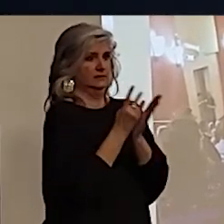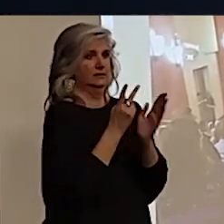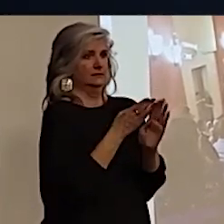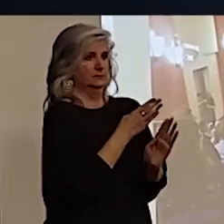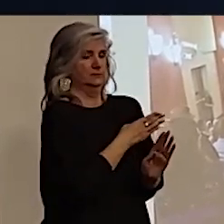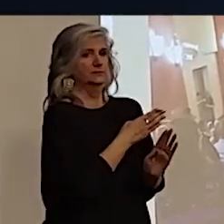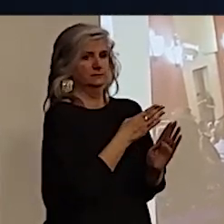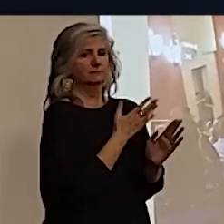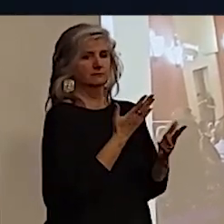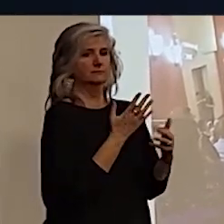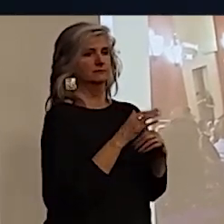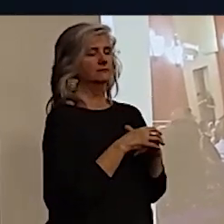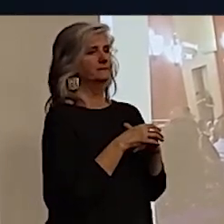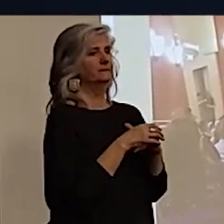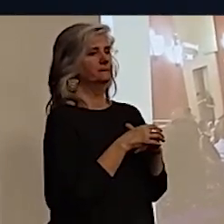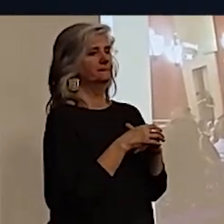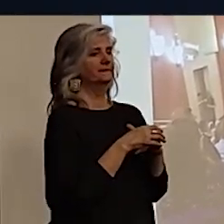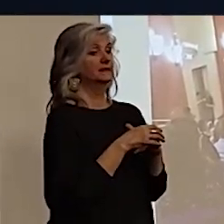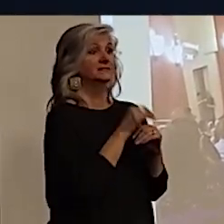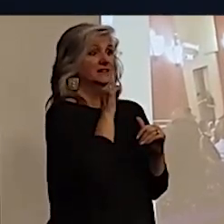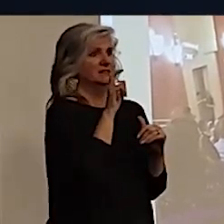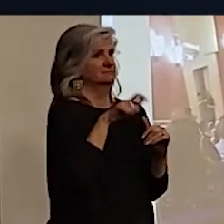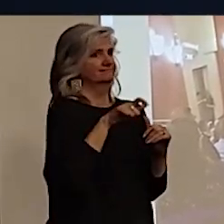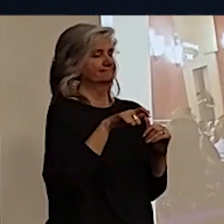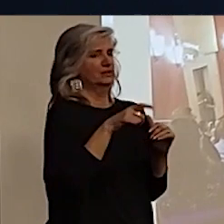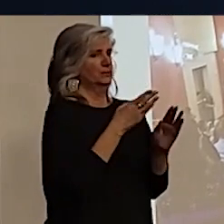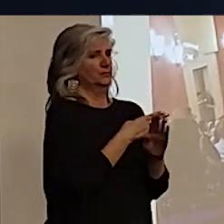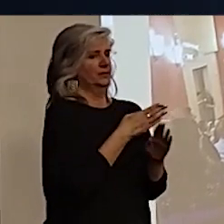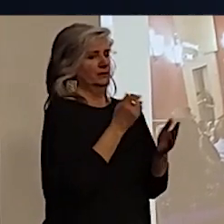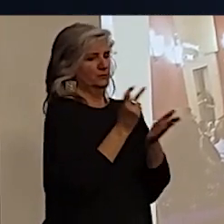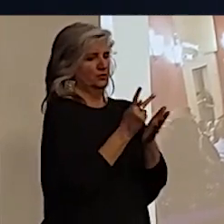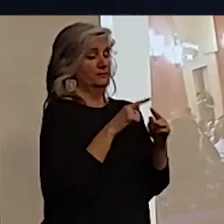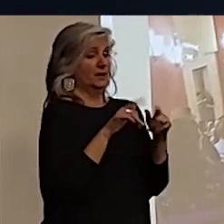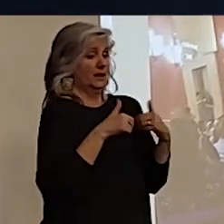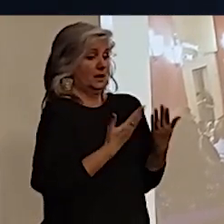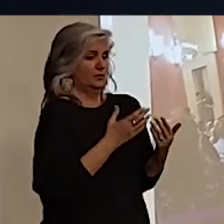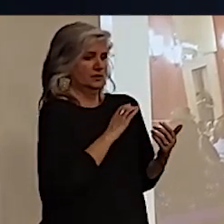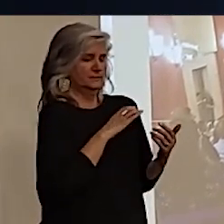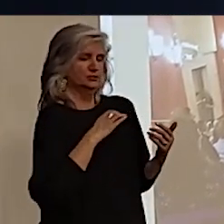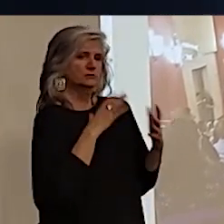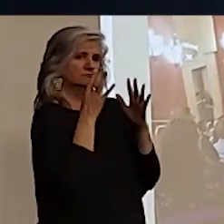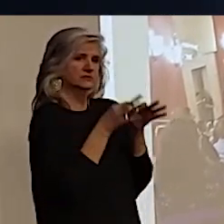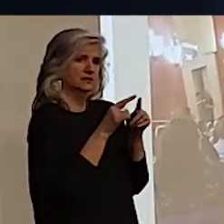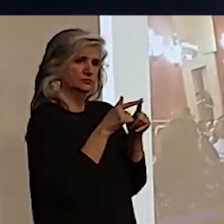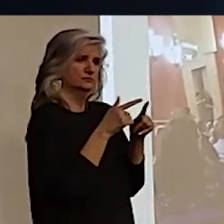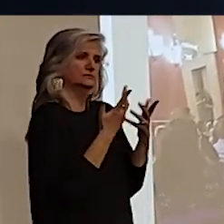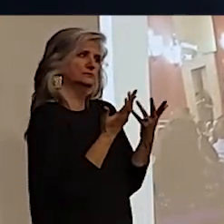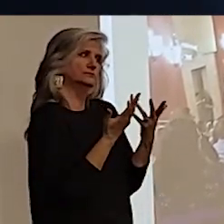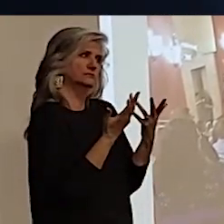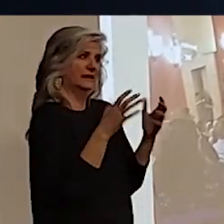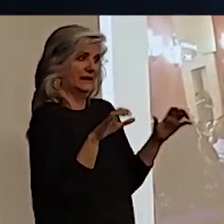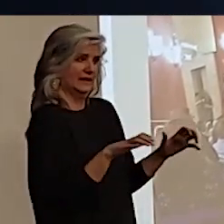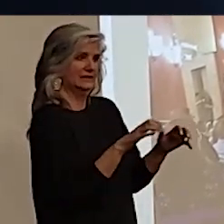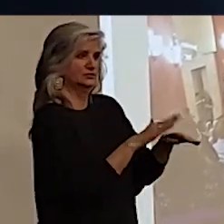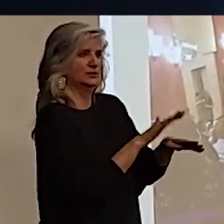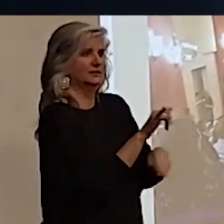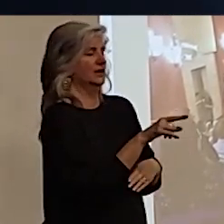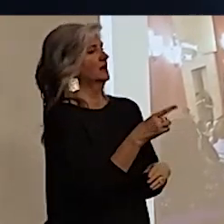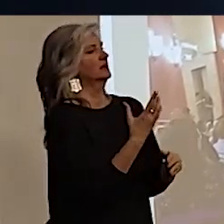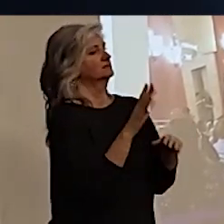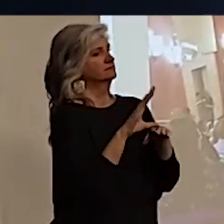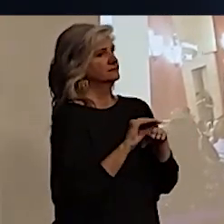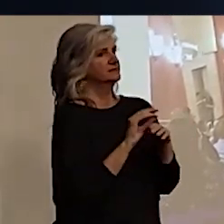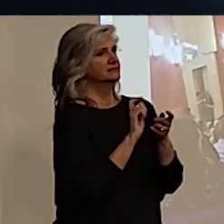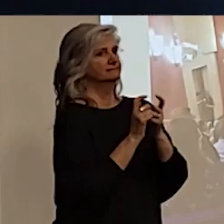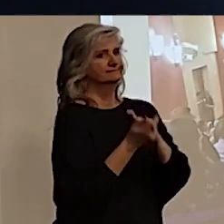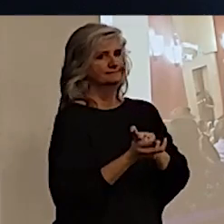of it is not necessarily pre-approved, and how the commission decides to treat it in terms of amortization, depreciation, that sort